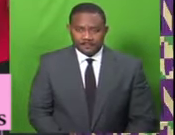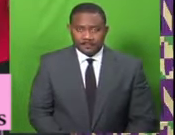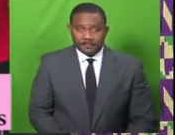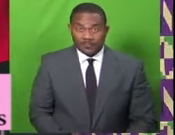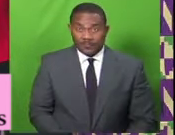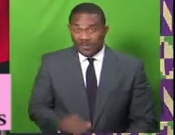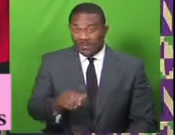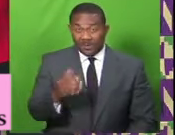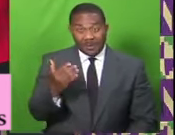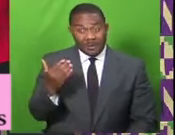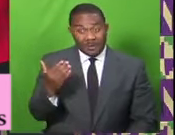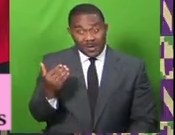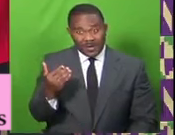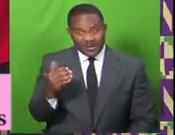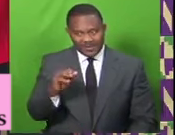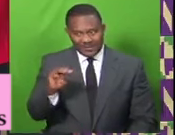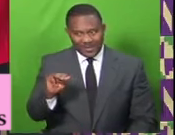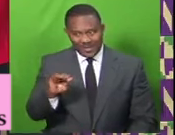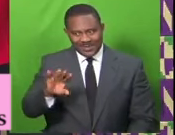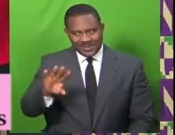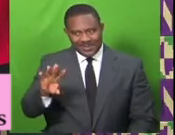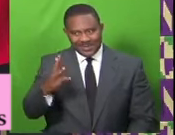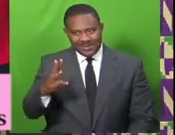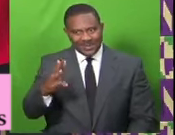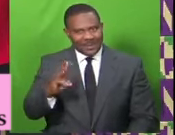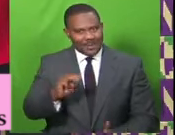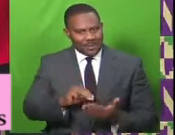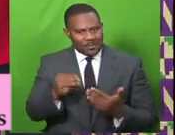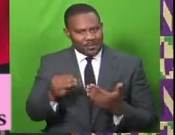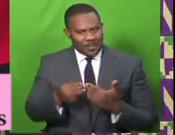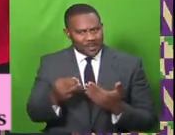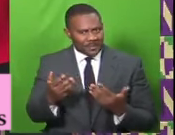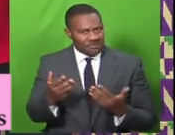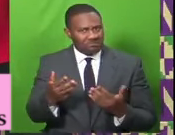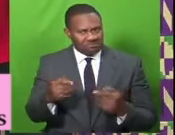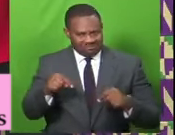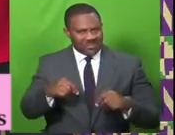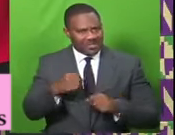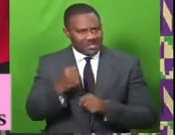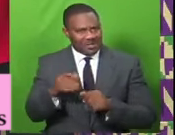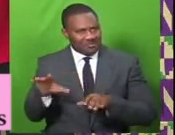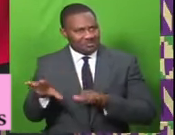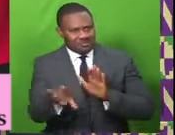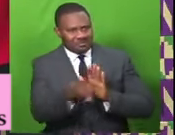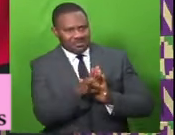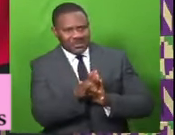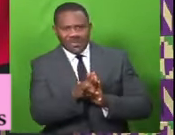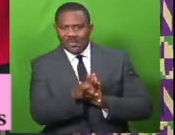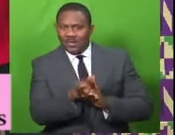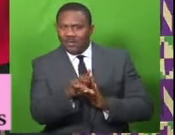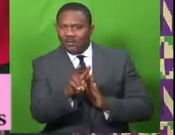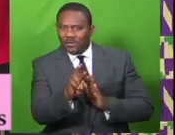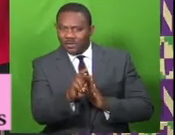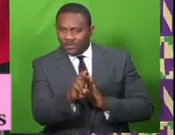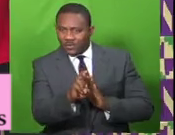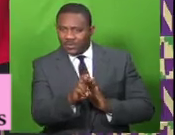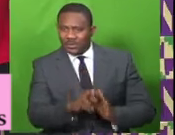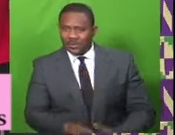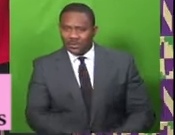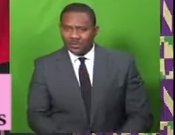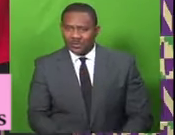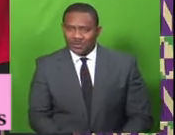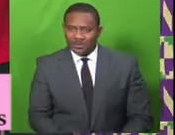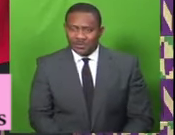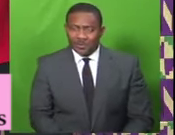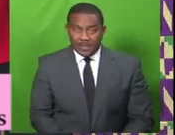our Independence Day, and this year we had the main celebrations in the Volta region.